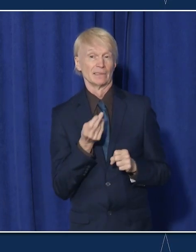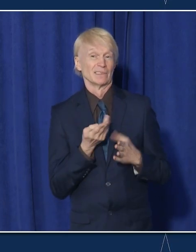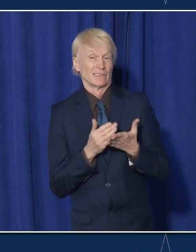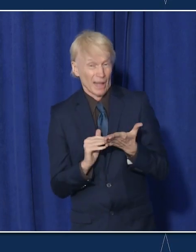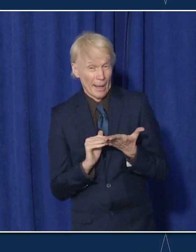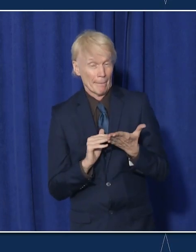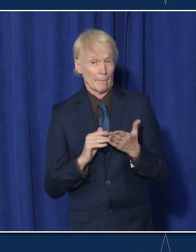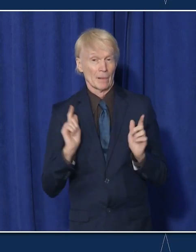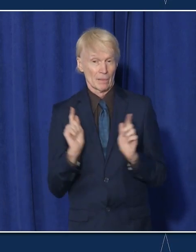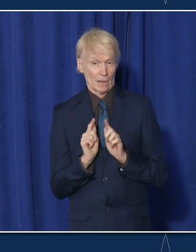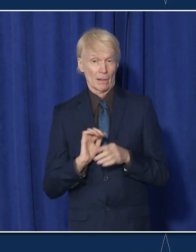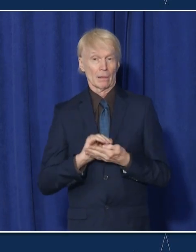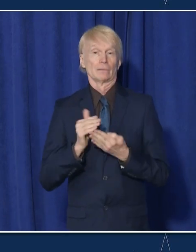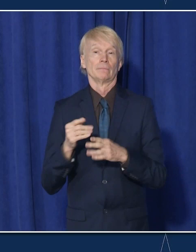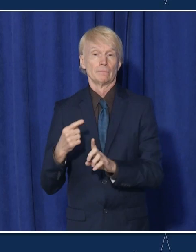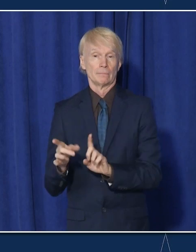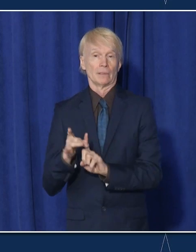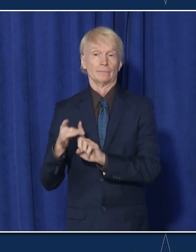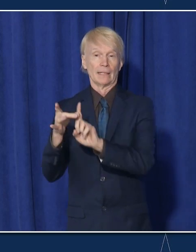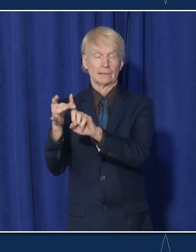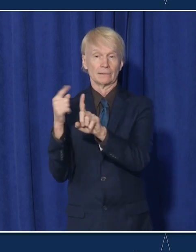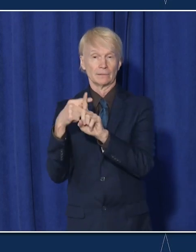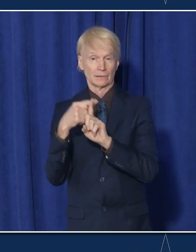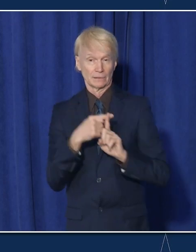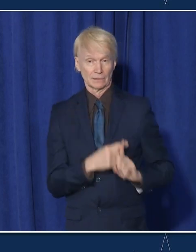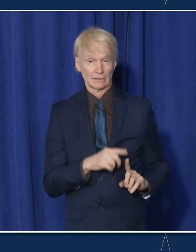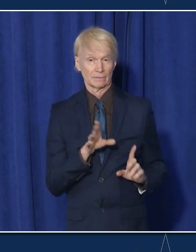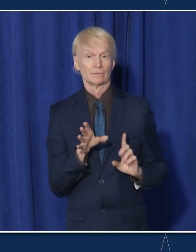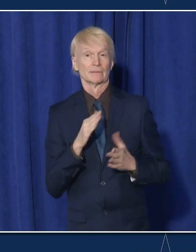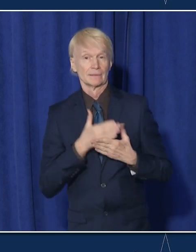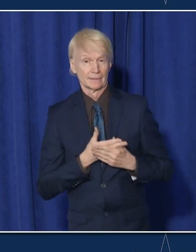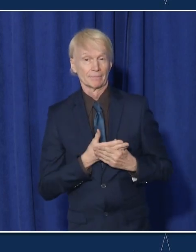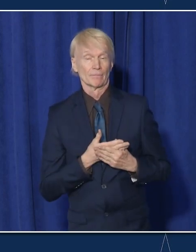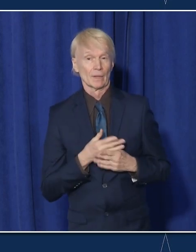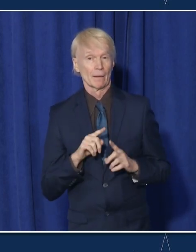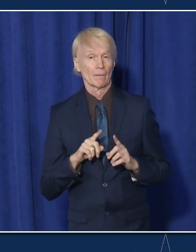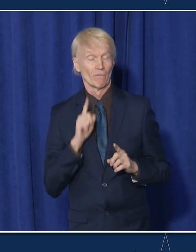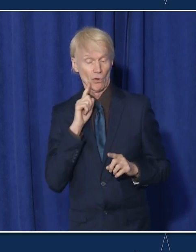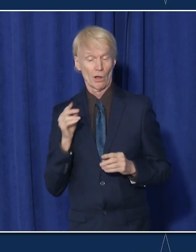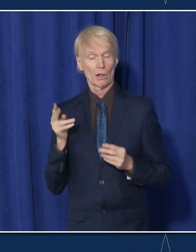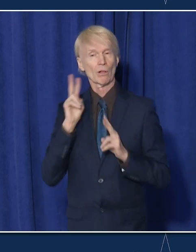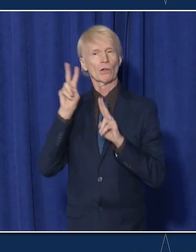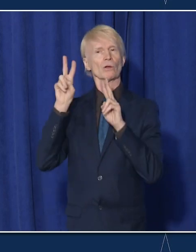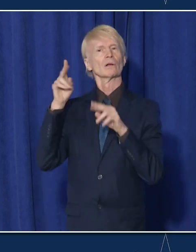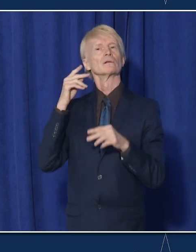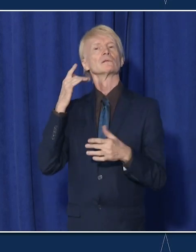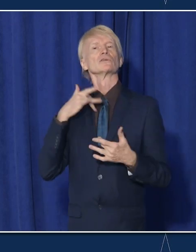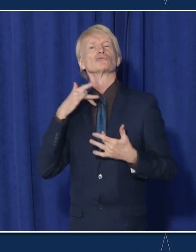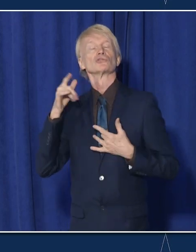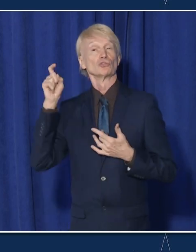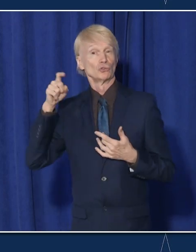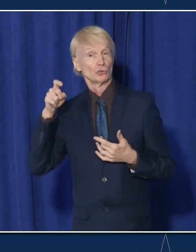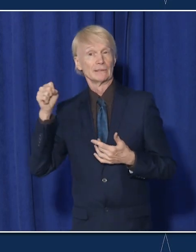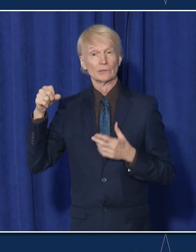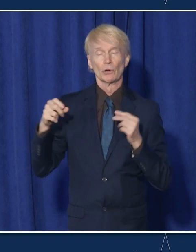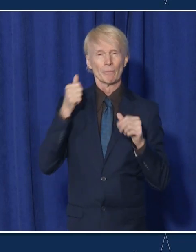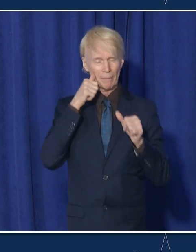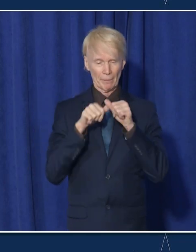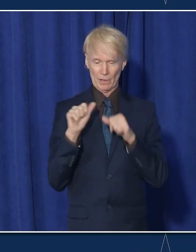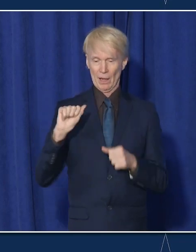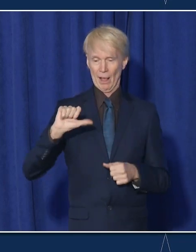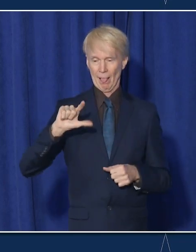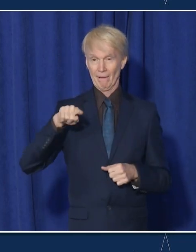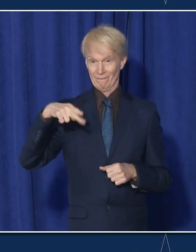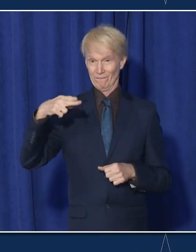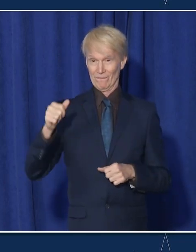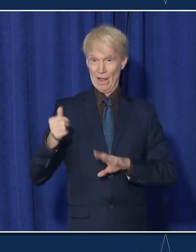We're watching really closely for any signs of more significant concern. But I think similar, if you think about how, like, when the Alpha strain came